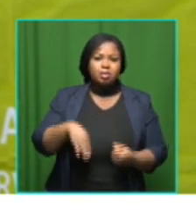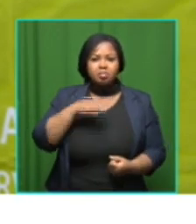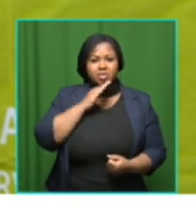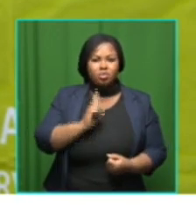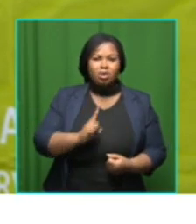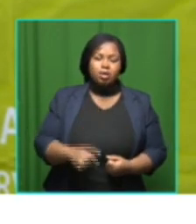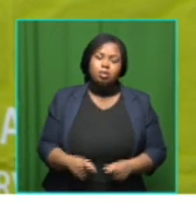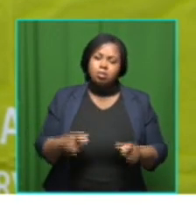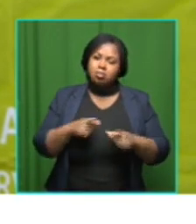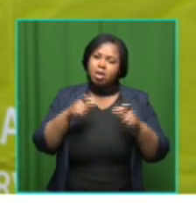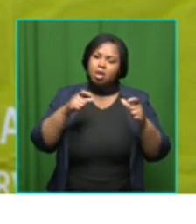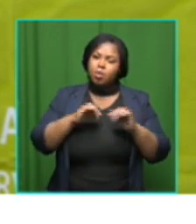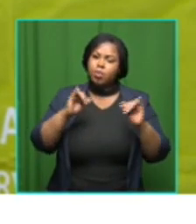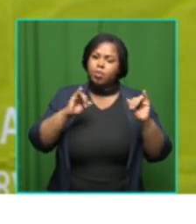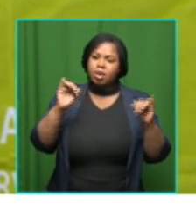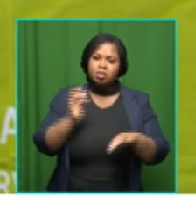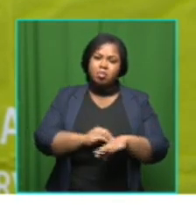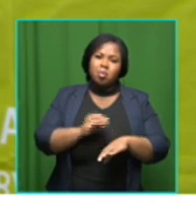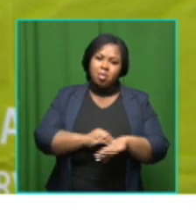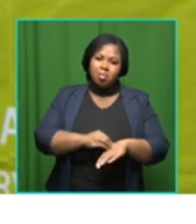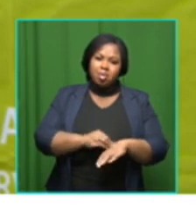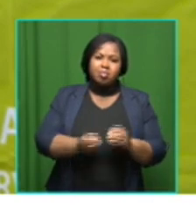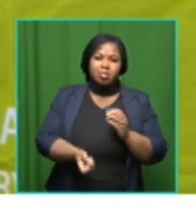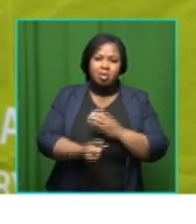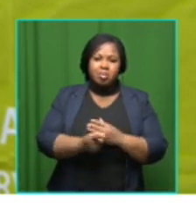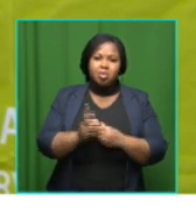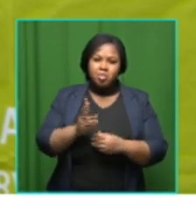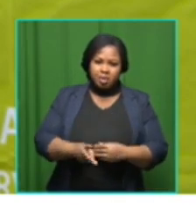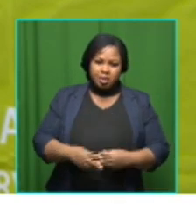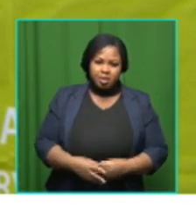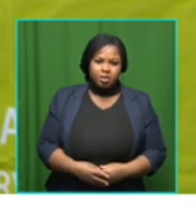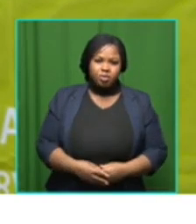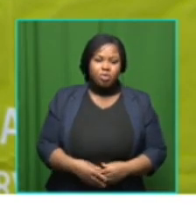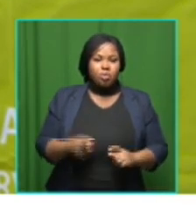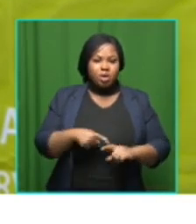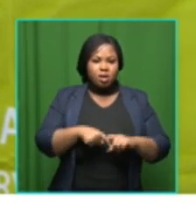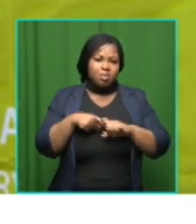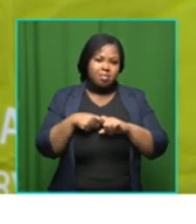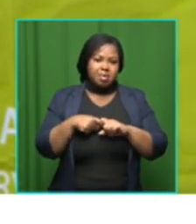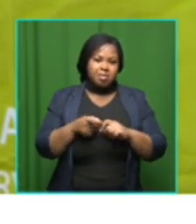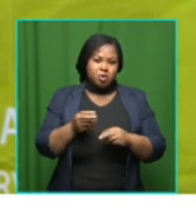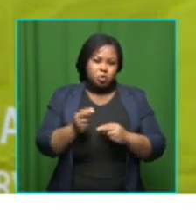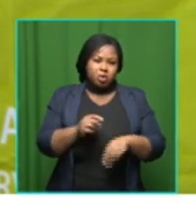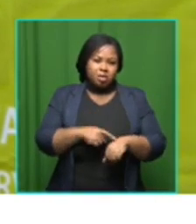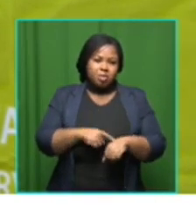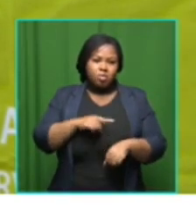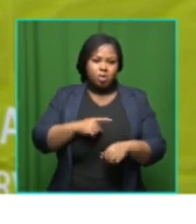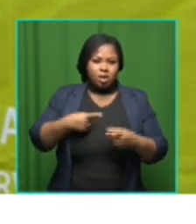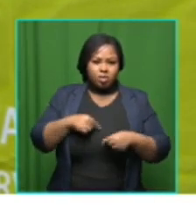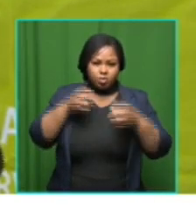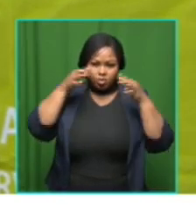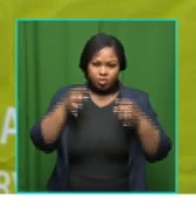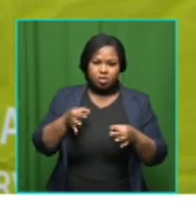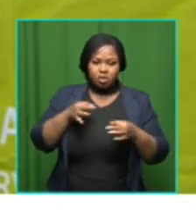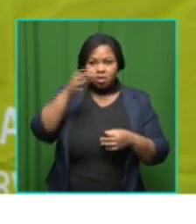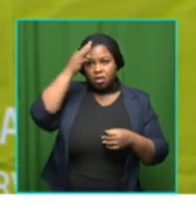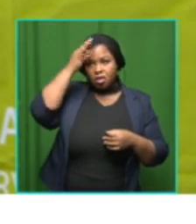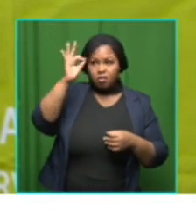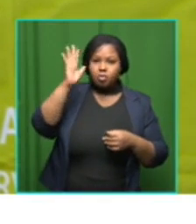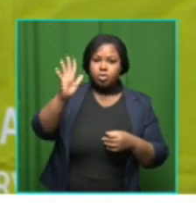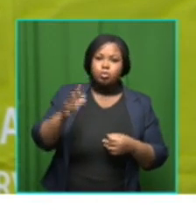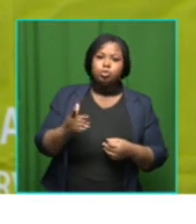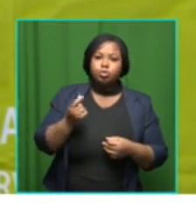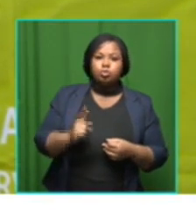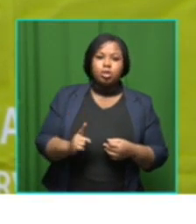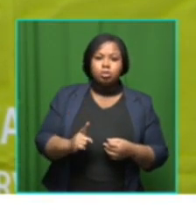have a bigger problem. We've just held it temporarily because of some of the decisions that have been taken by government to